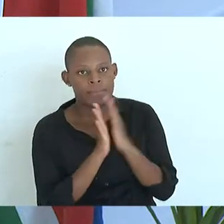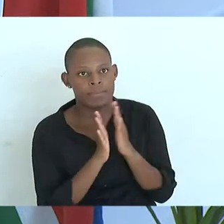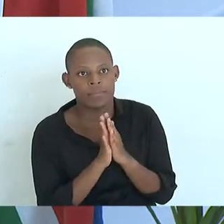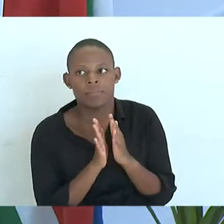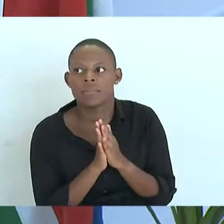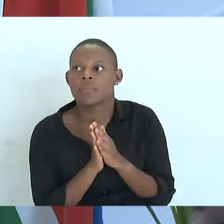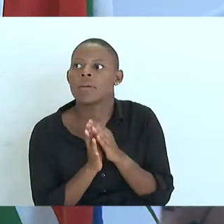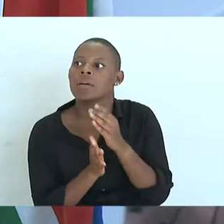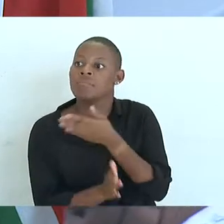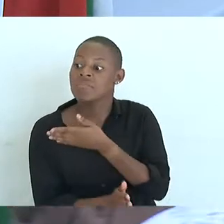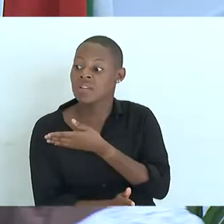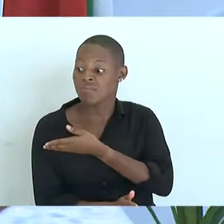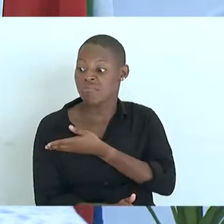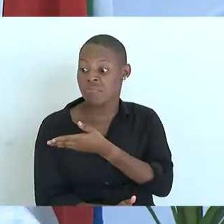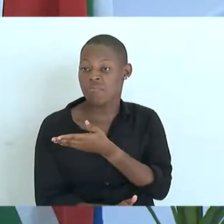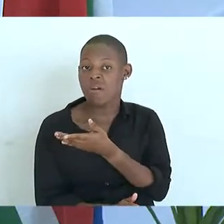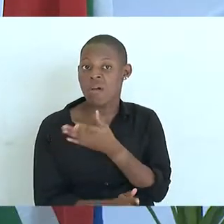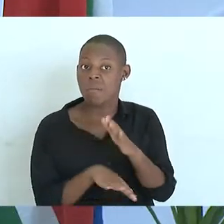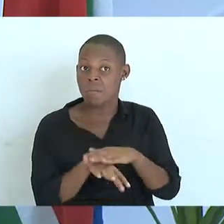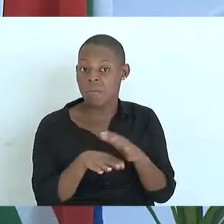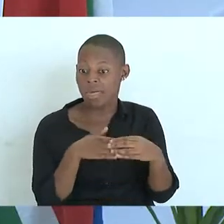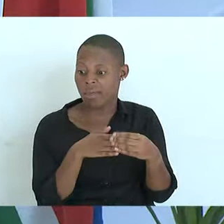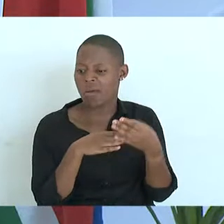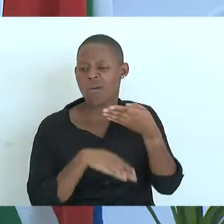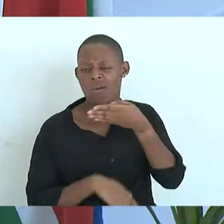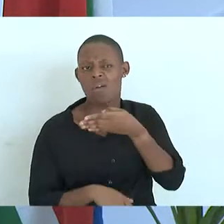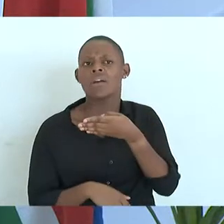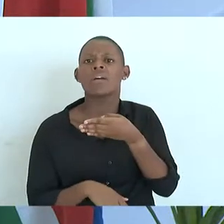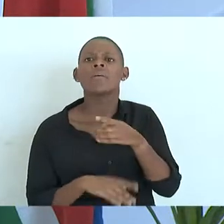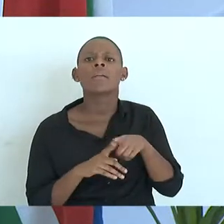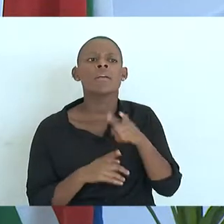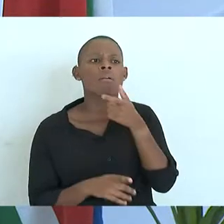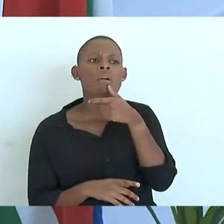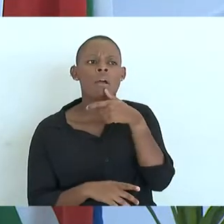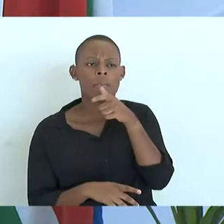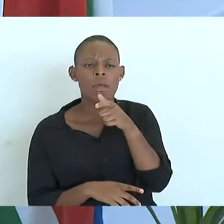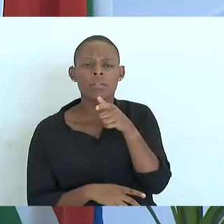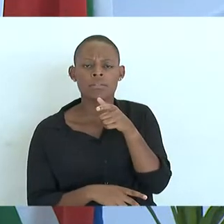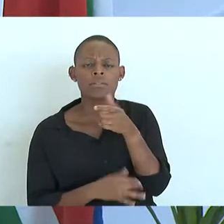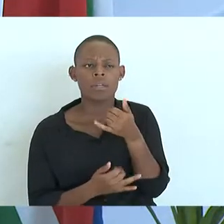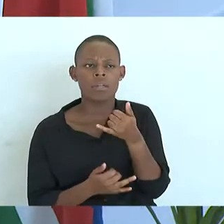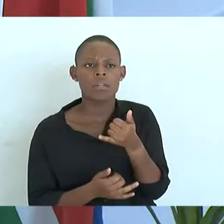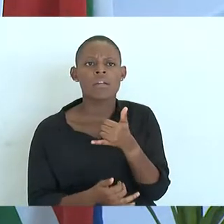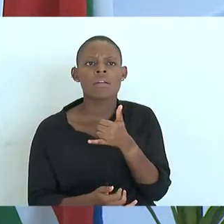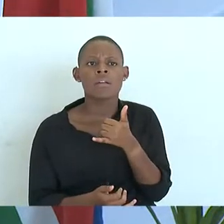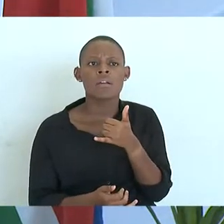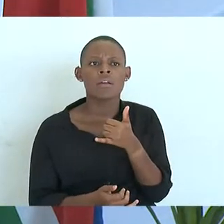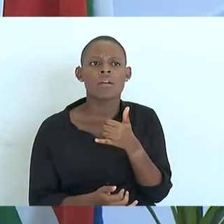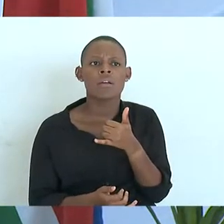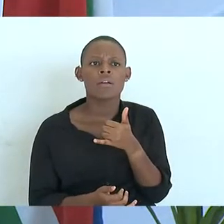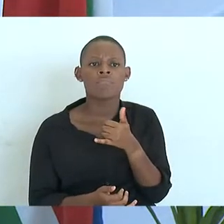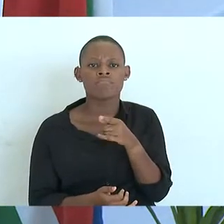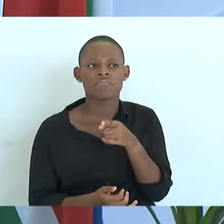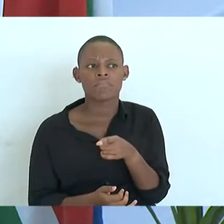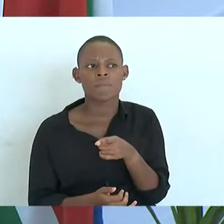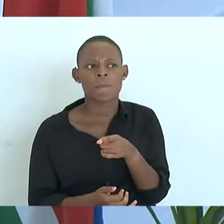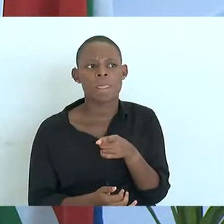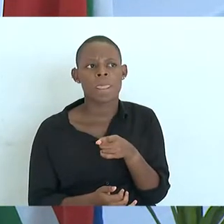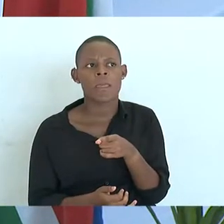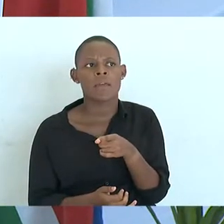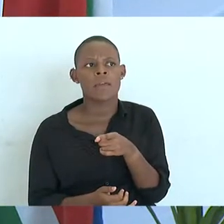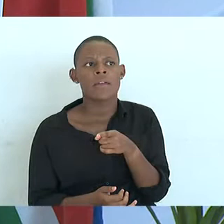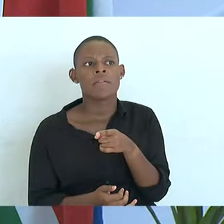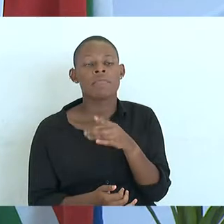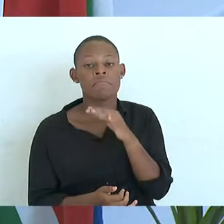abaphathi bazosala. So I will make comments, but I'm making comments on behalf of people who are here